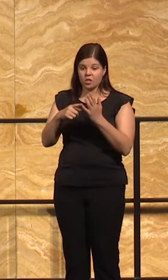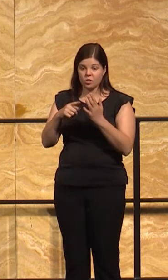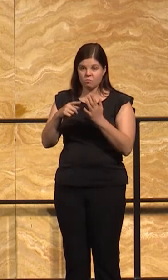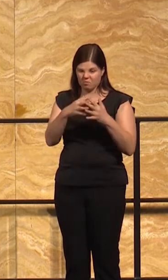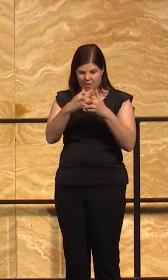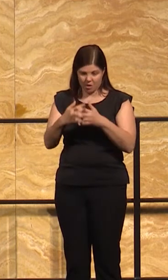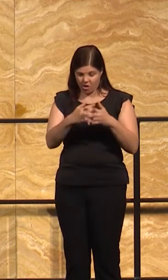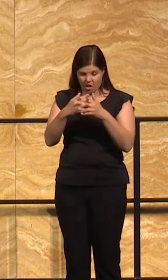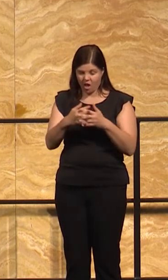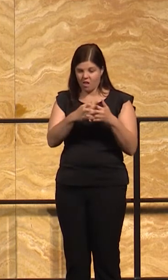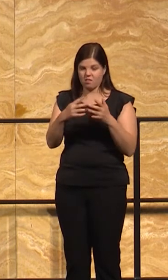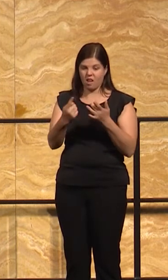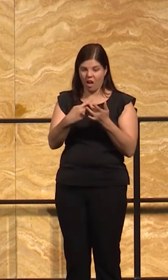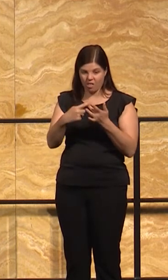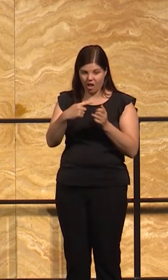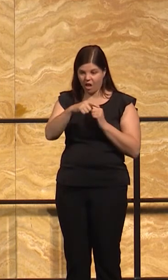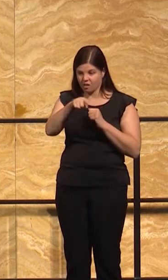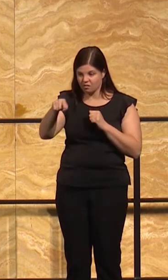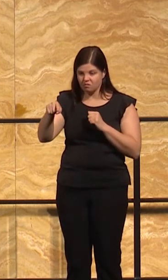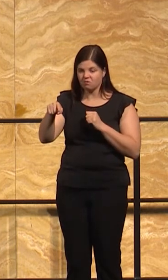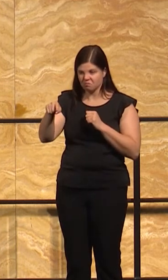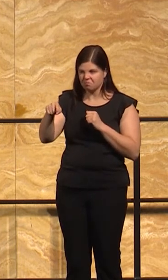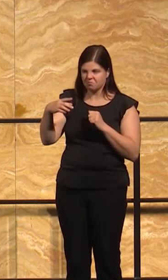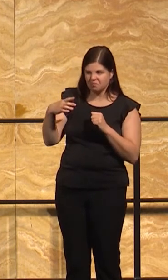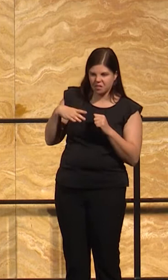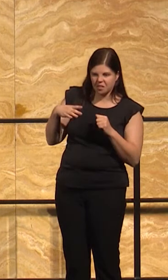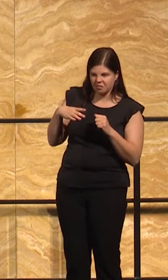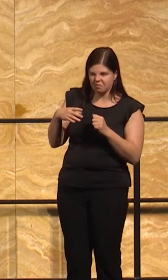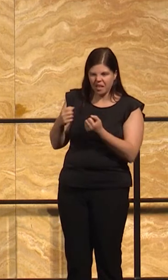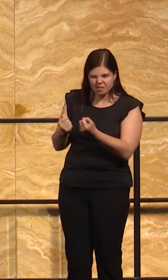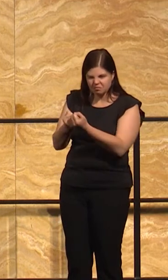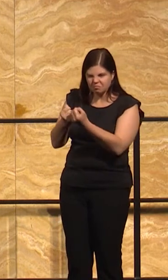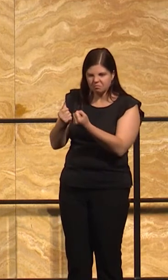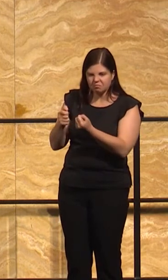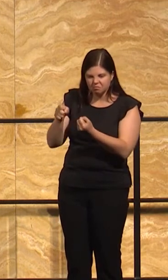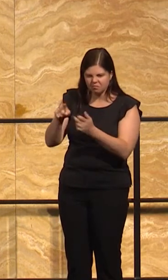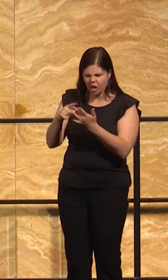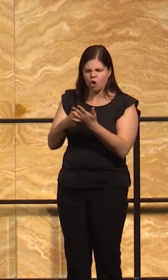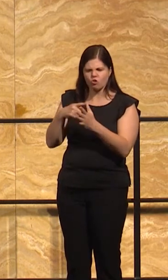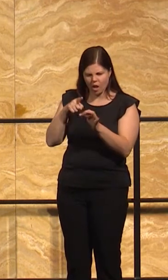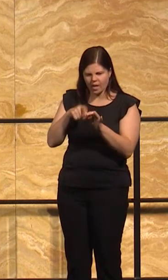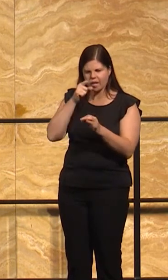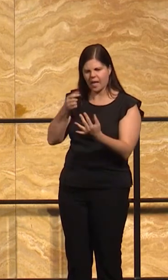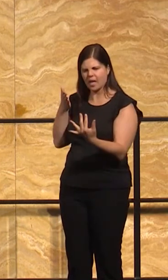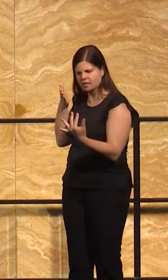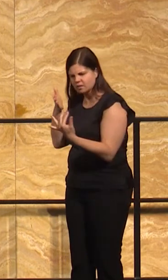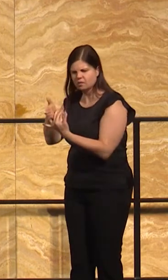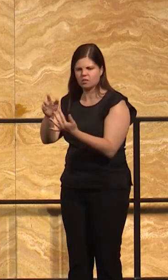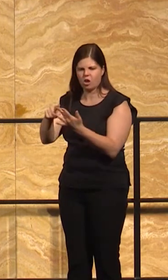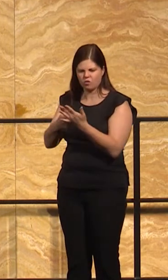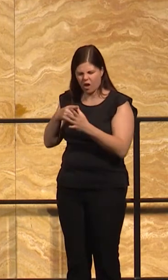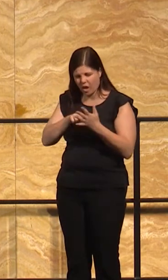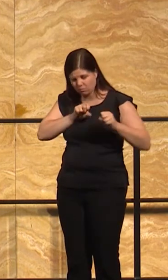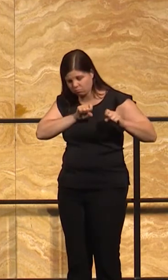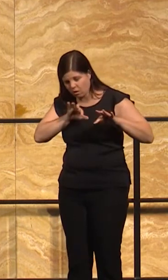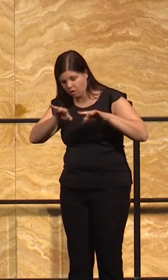others gave tacit agreement approval to Iraq to invade Iran. Well, the war went on